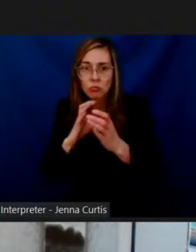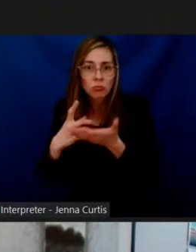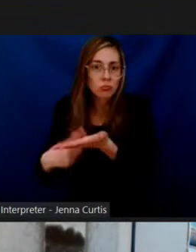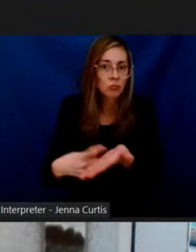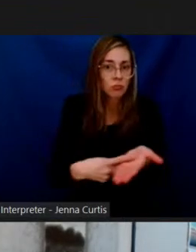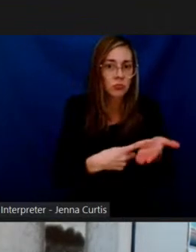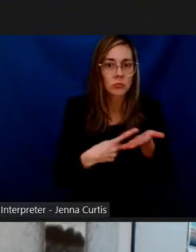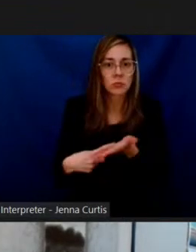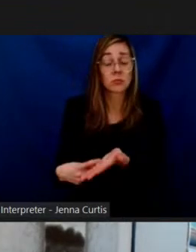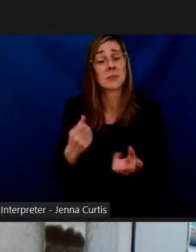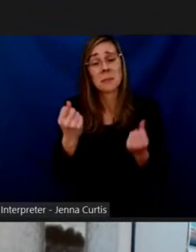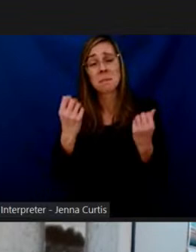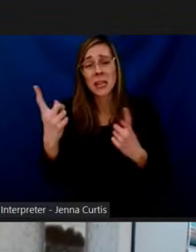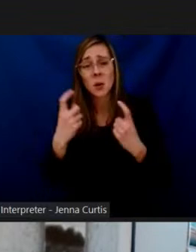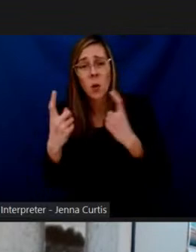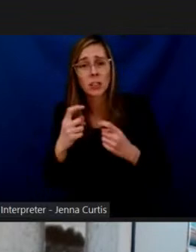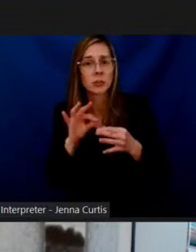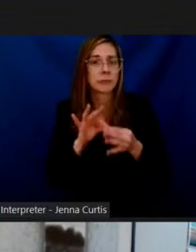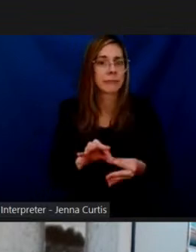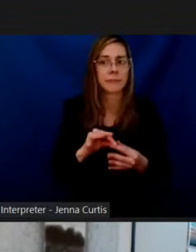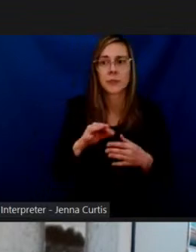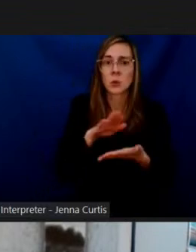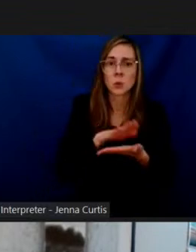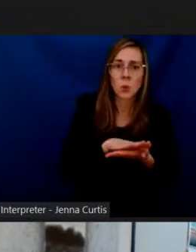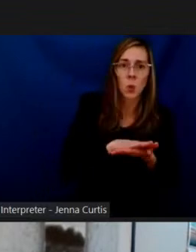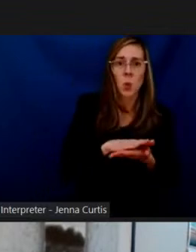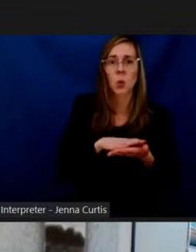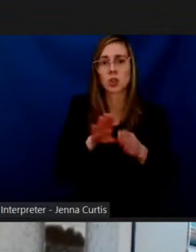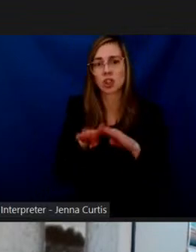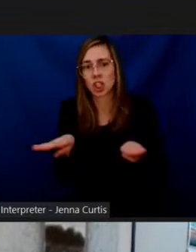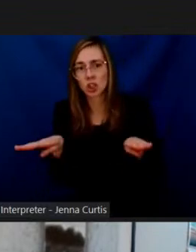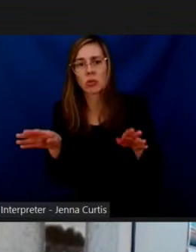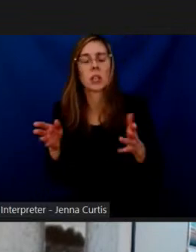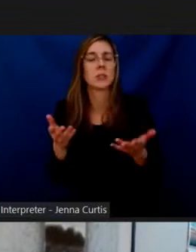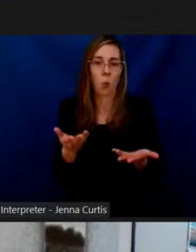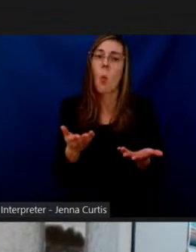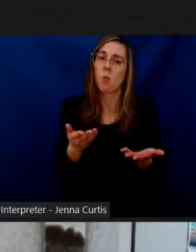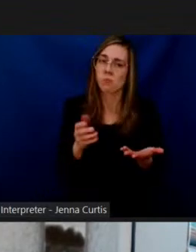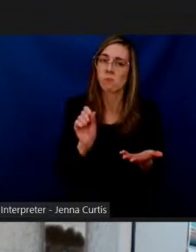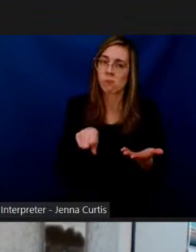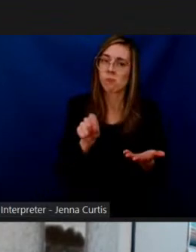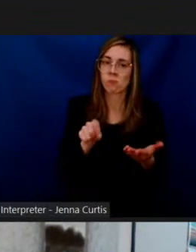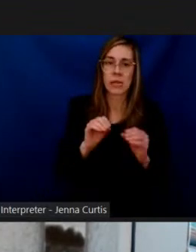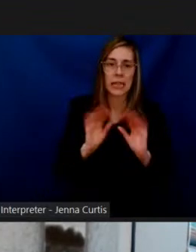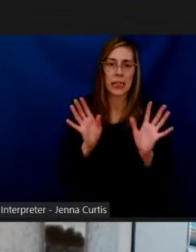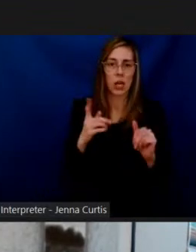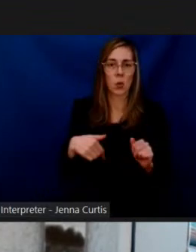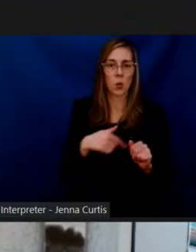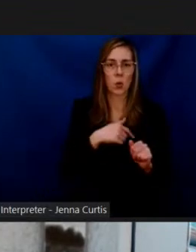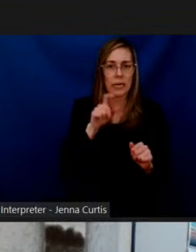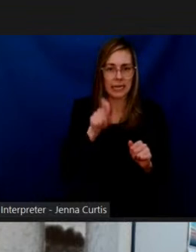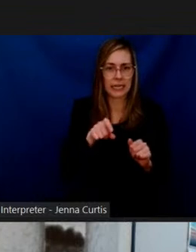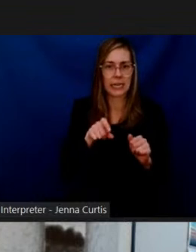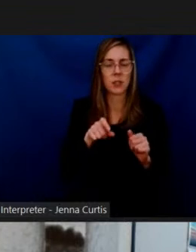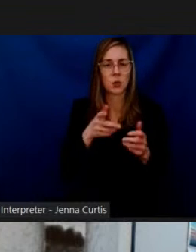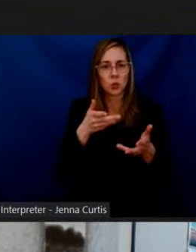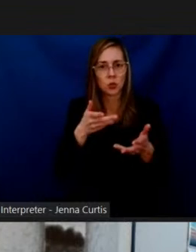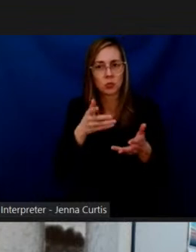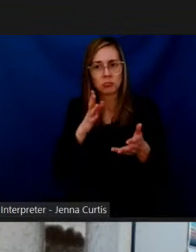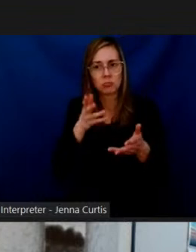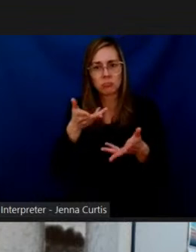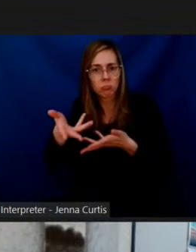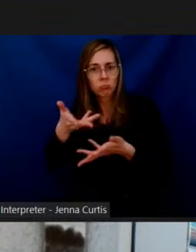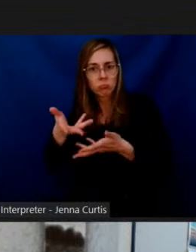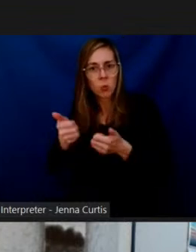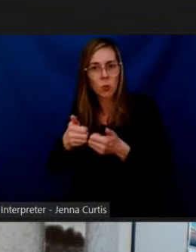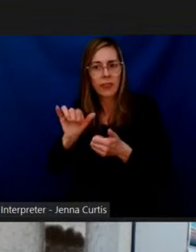questions also about schools and children. And so it's clear that we need to, do some separate engagement, I think, with that sector as